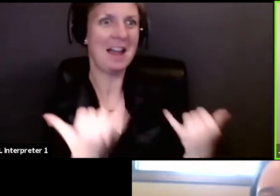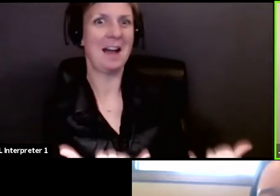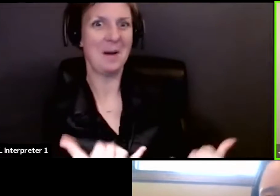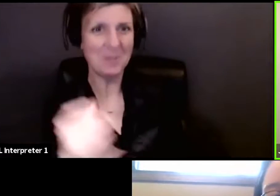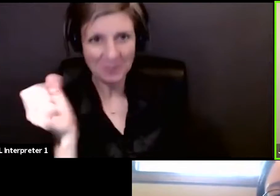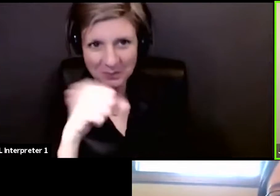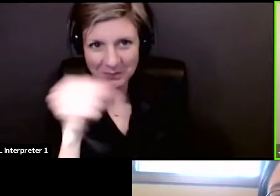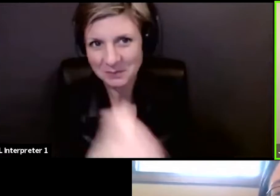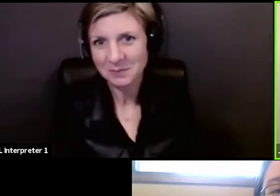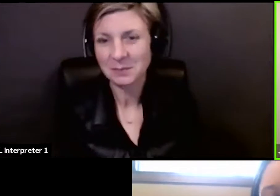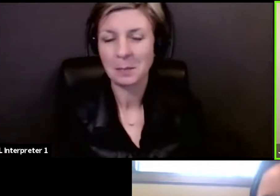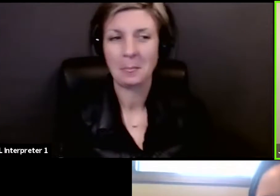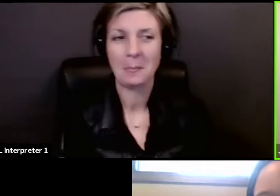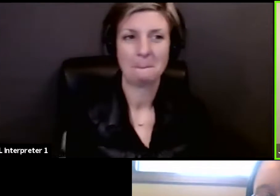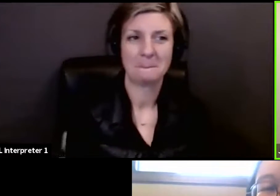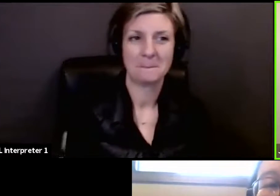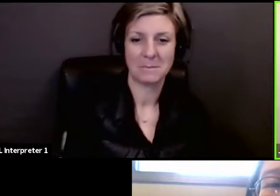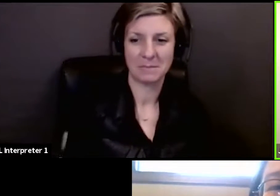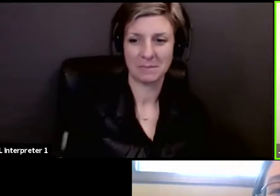Yeah. All right.